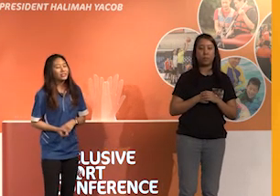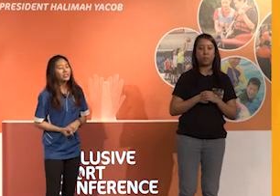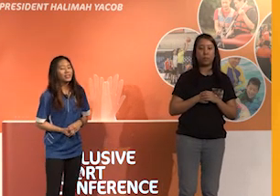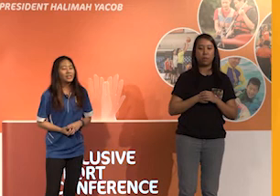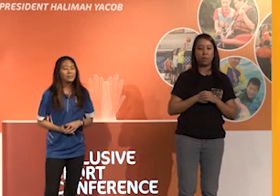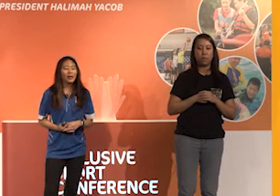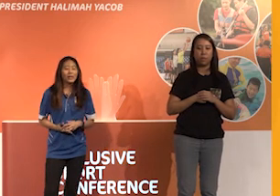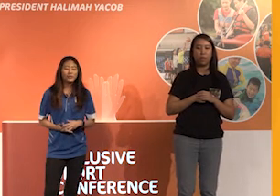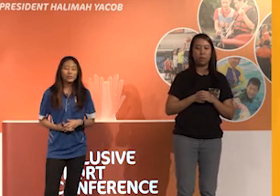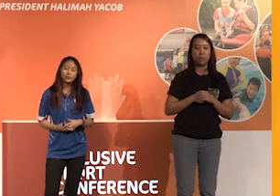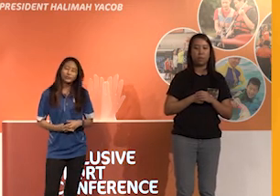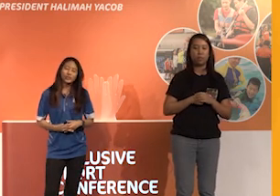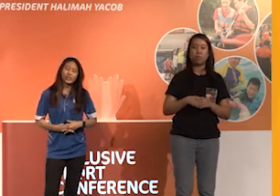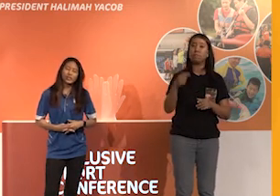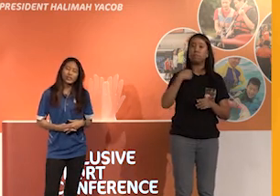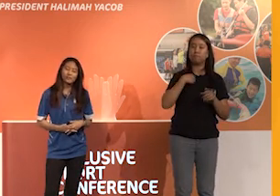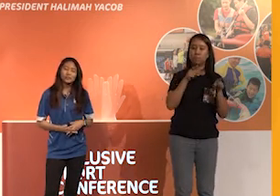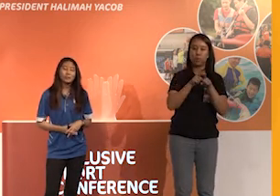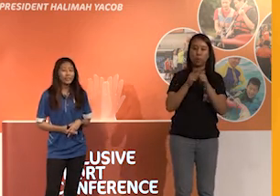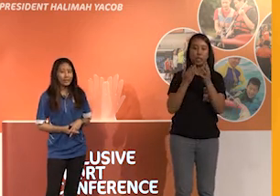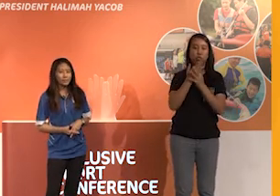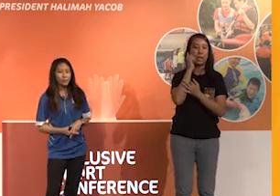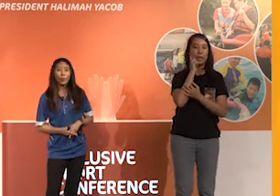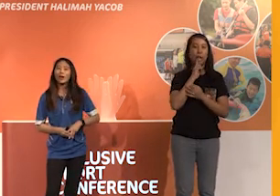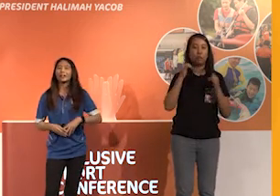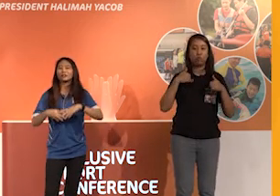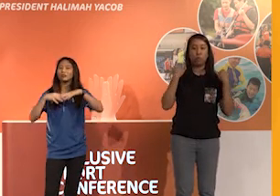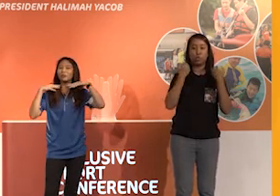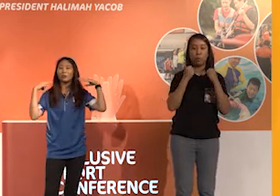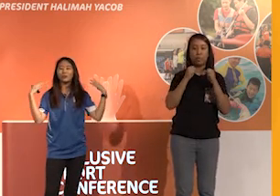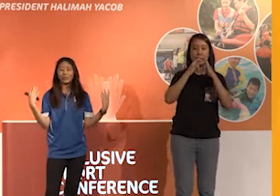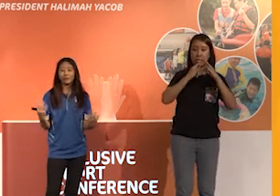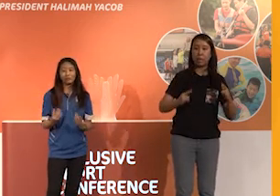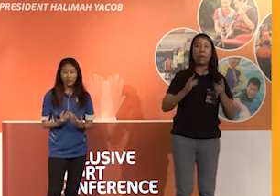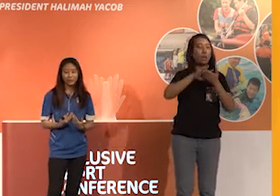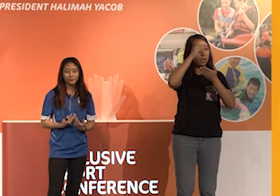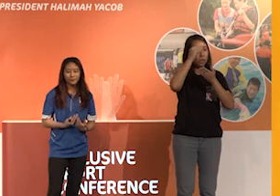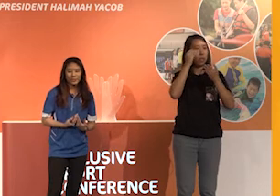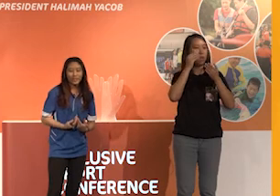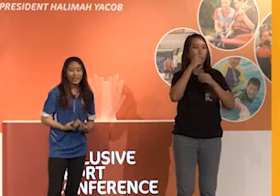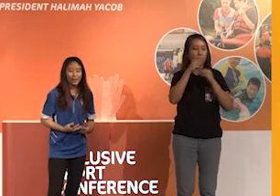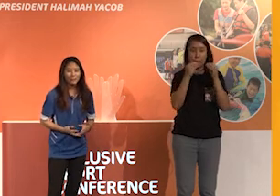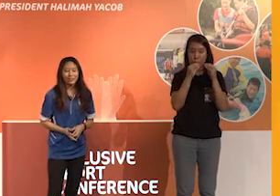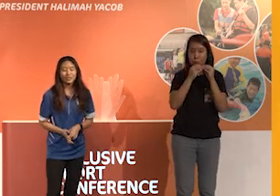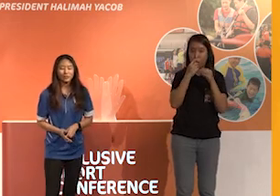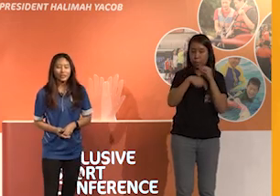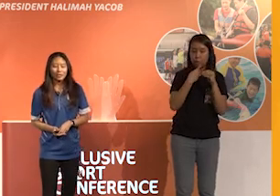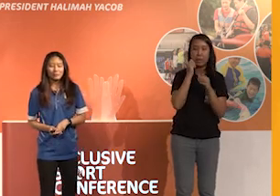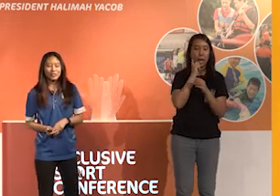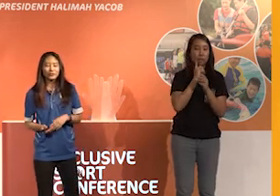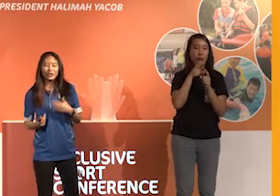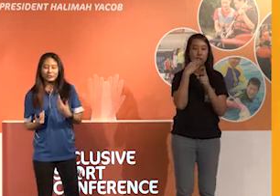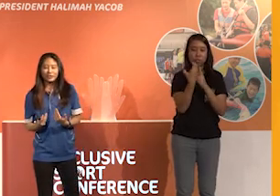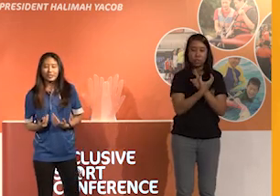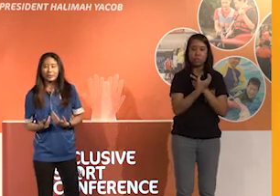So I actually went through a deaf youth sports camp where I get to know more about deaf culture. Yeah. So